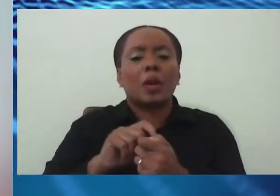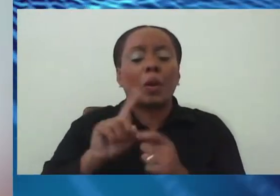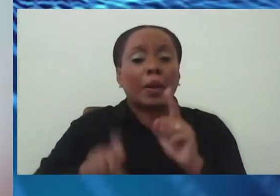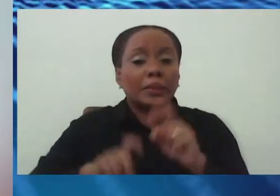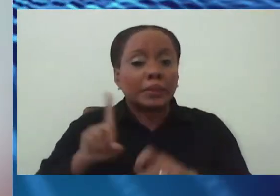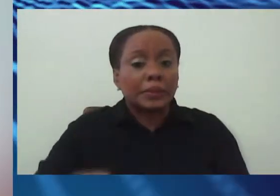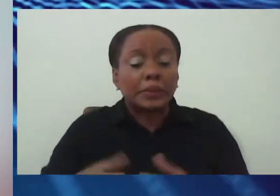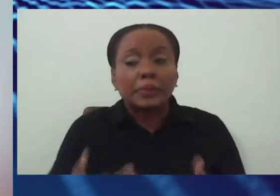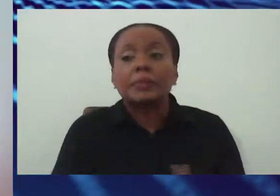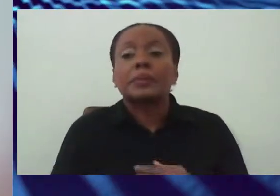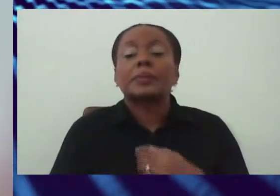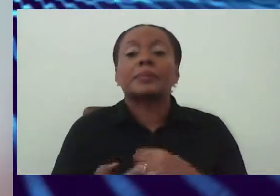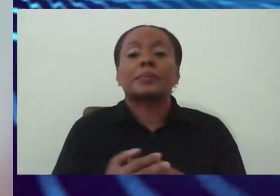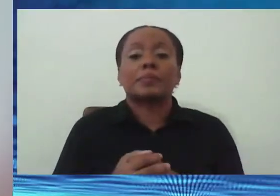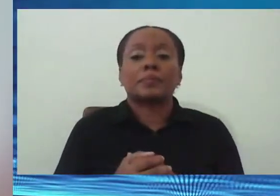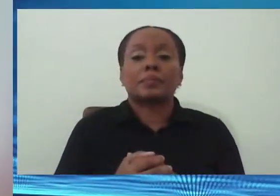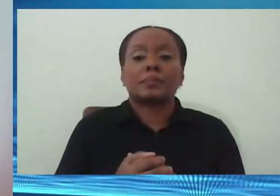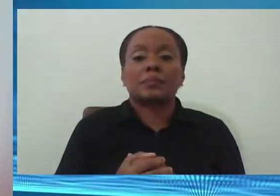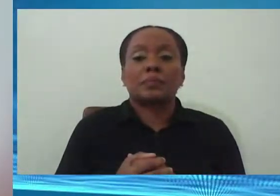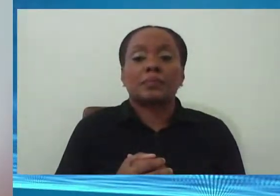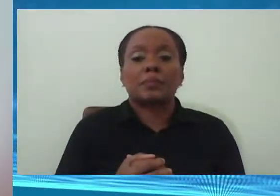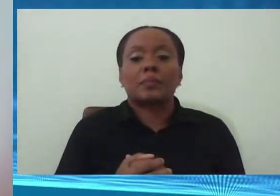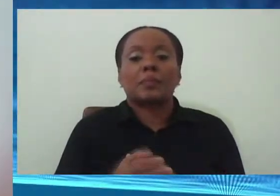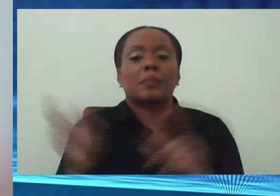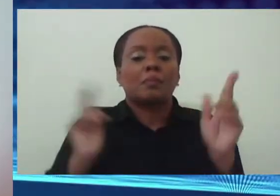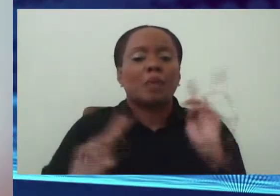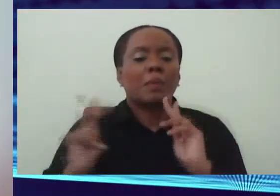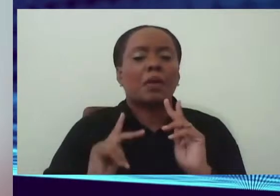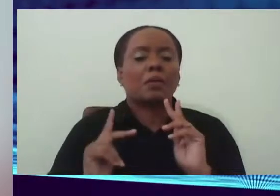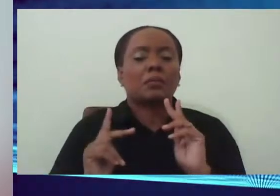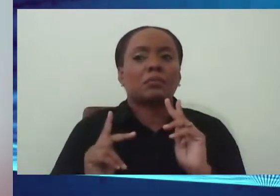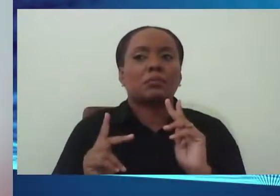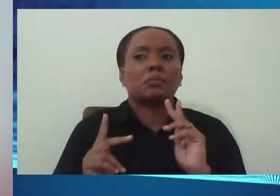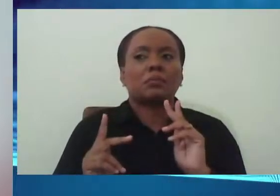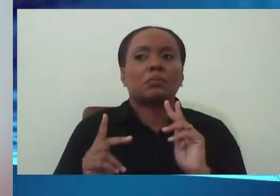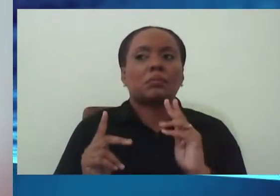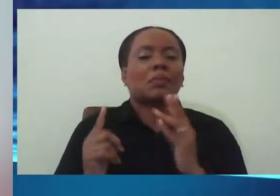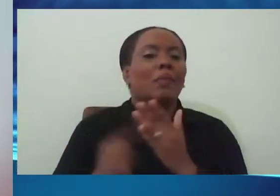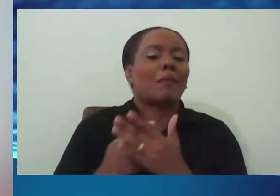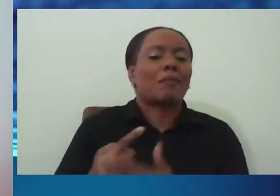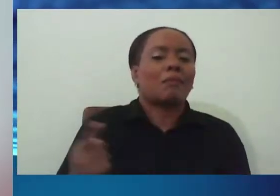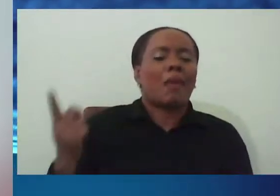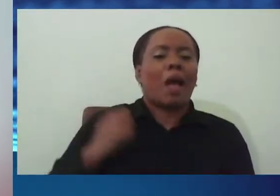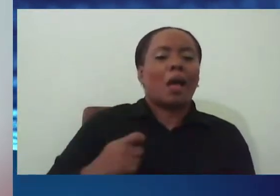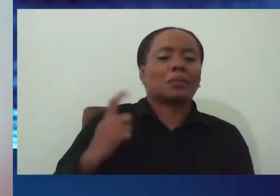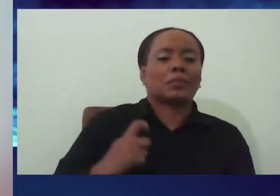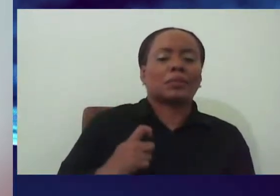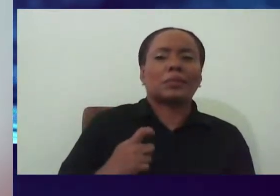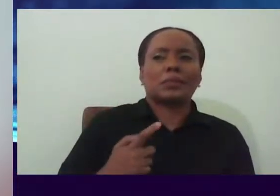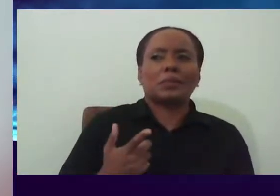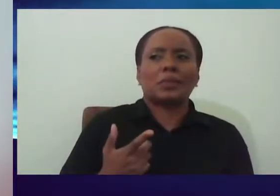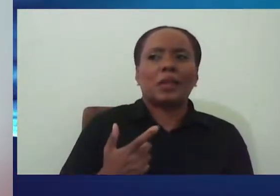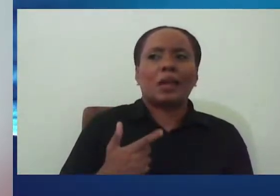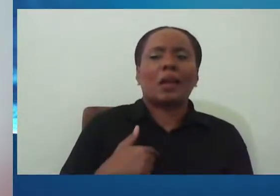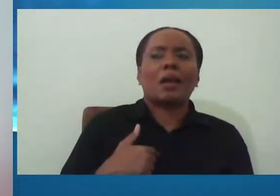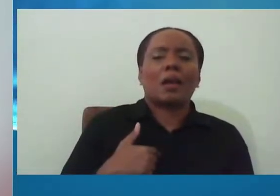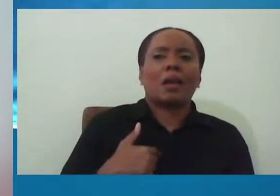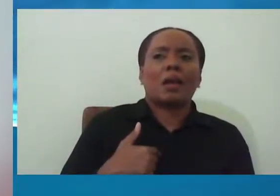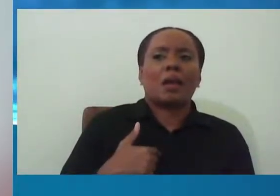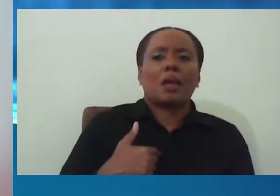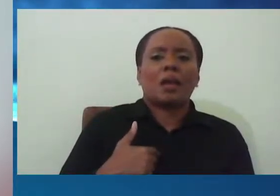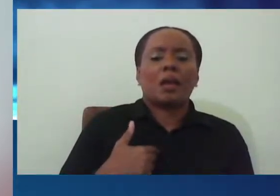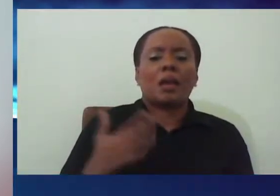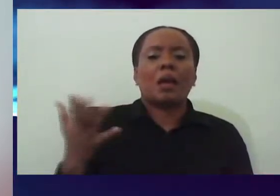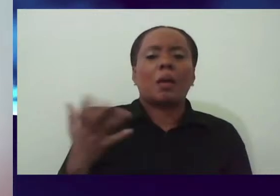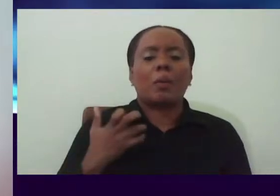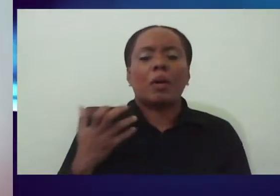to, because we're hearing them commonly, one of the first ones that I would want to bring up and